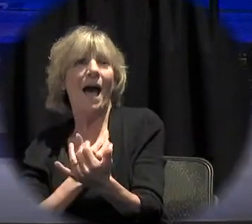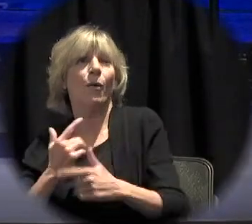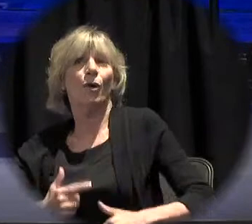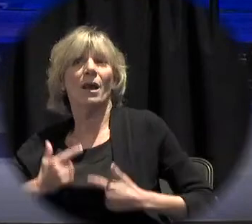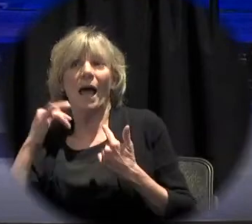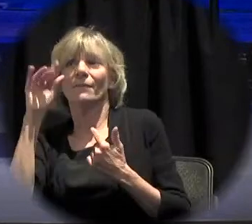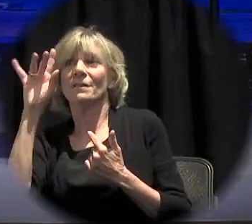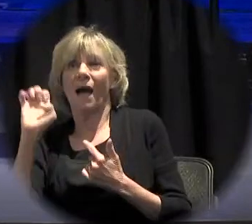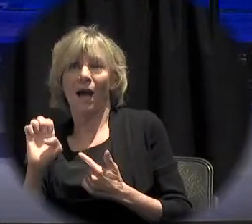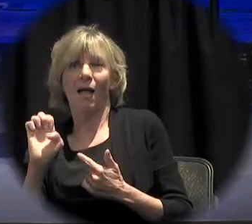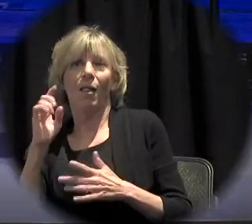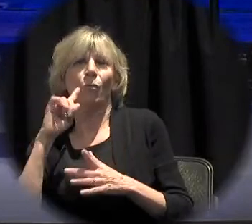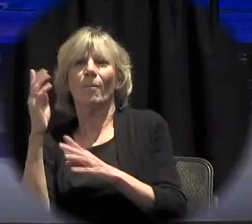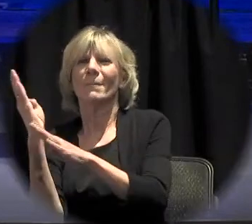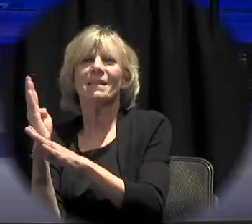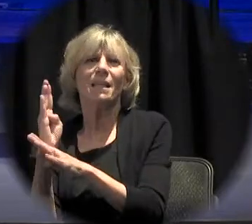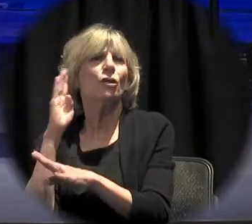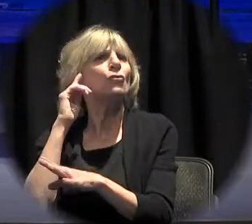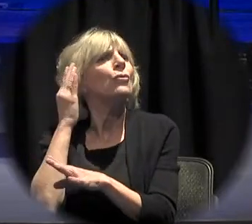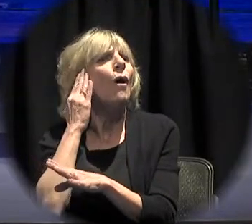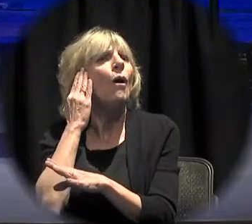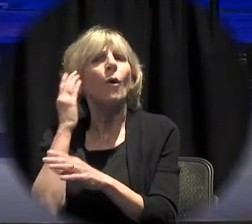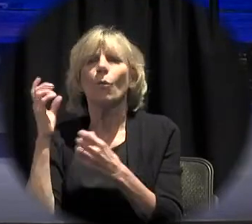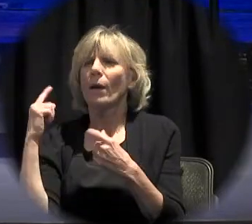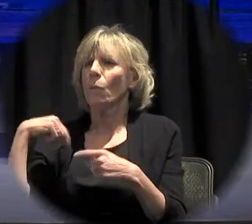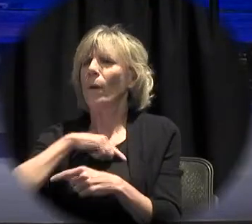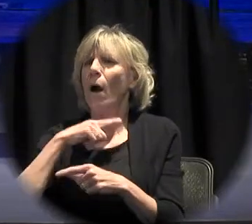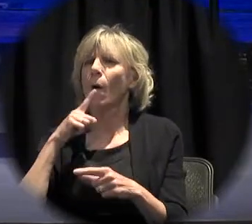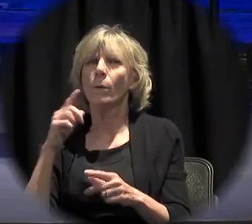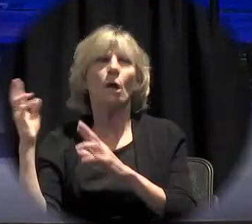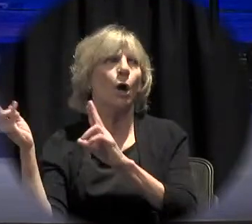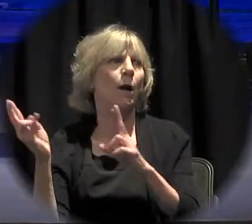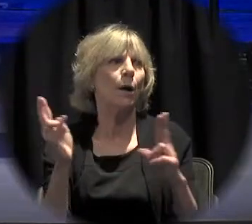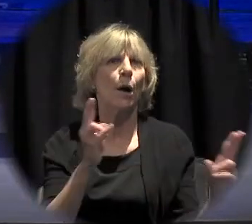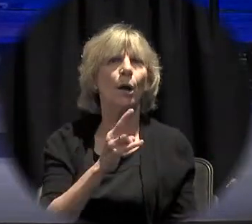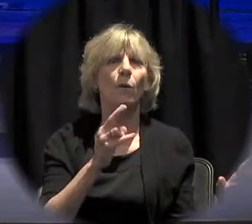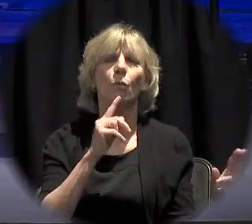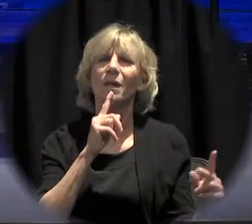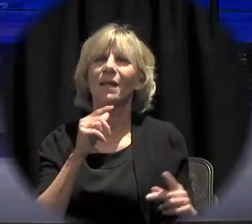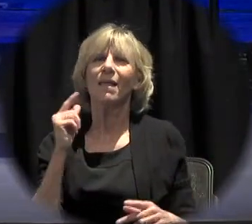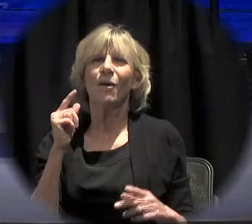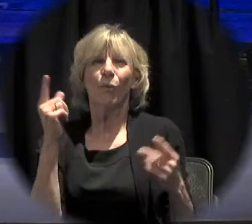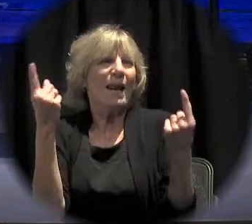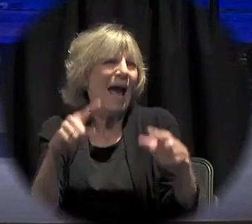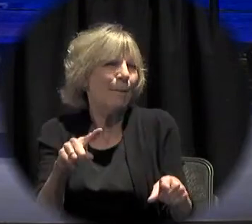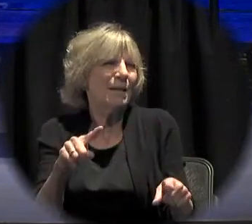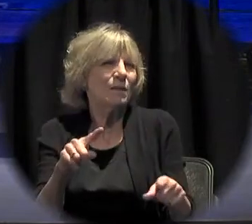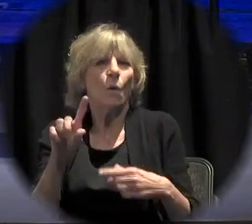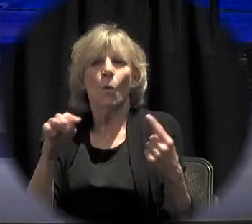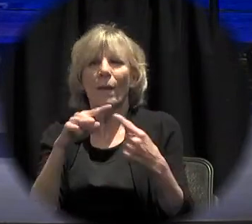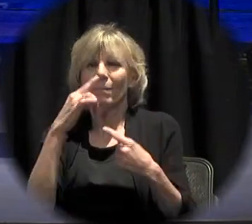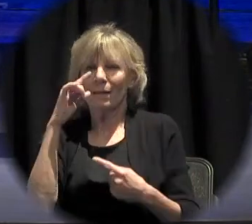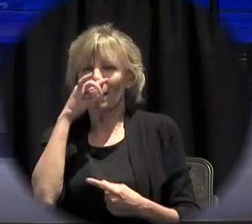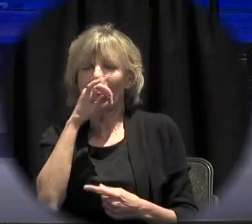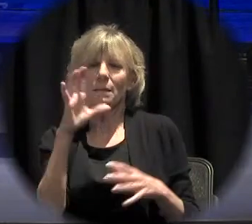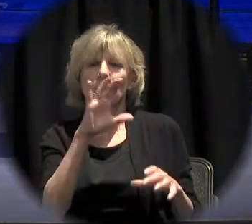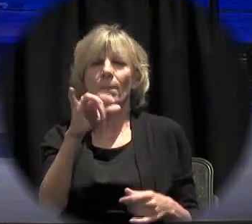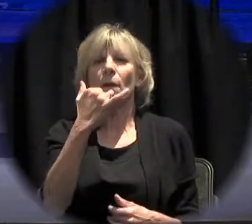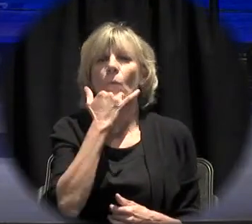And you know it, when we're chronically rushed, we are far more reactive in our parenting. We're unavailable for